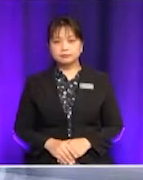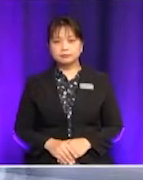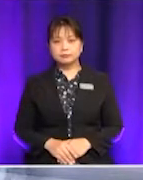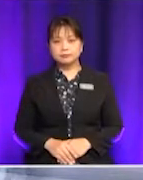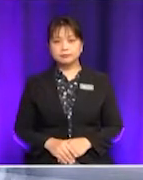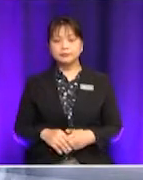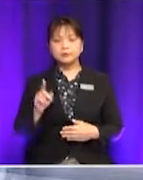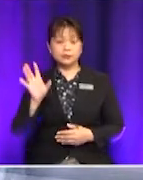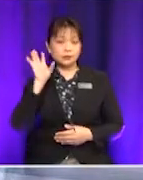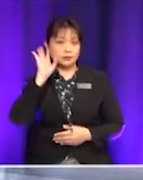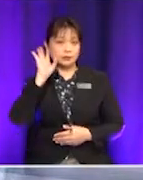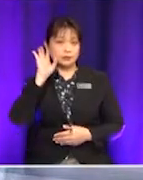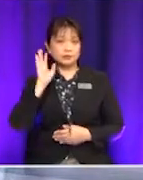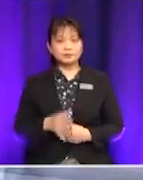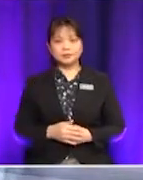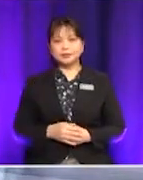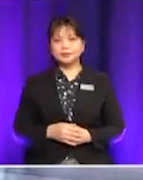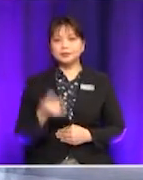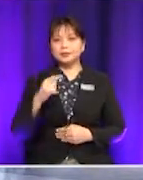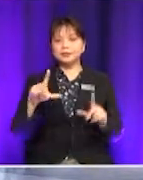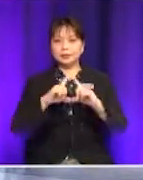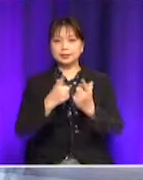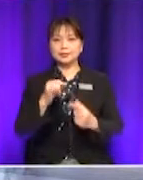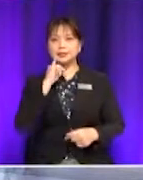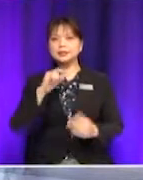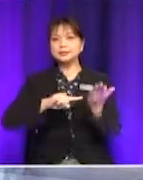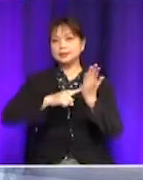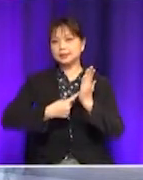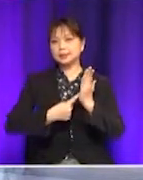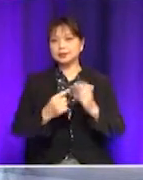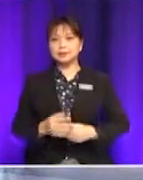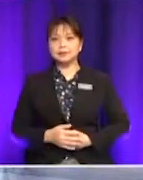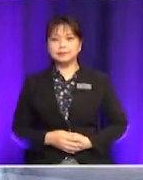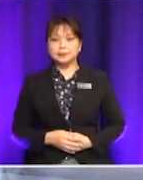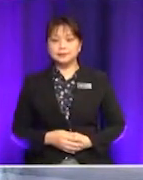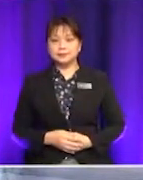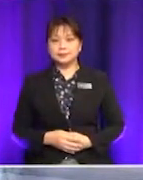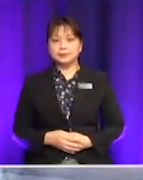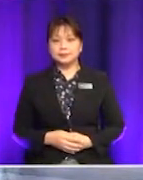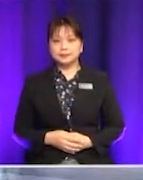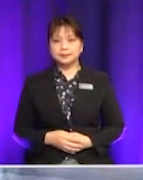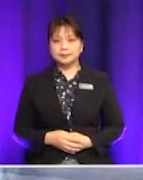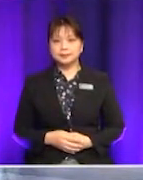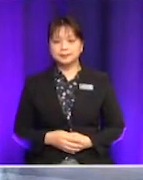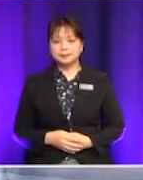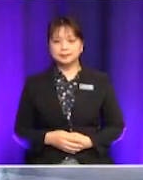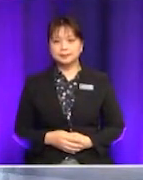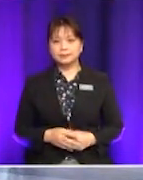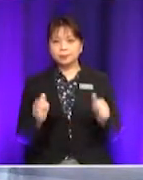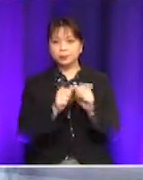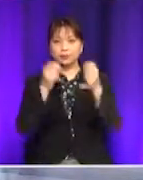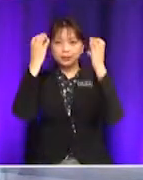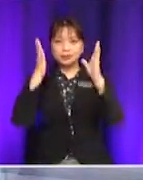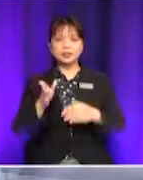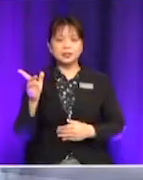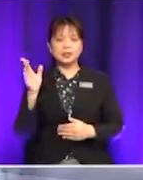Ah, you heard the bell, so class is in session. Welcome back to Didik TV KPM for our Menengah atas slot with Madam Faraliza and also